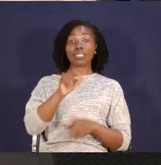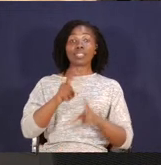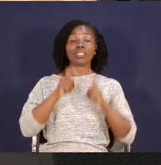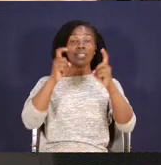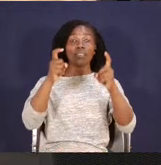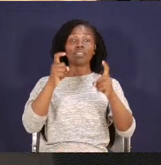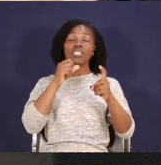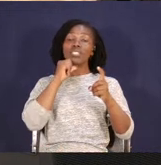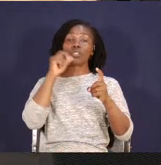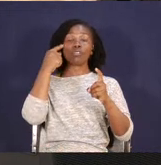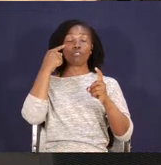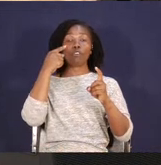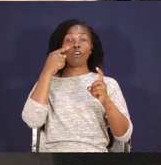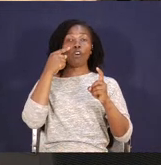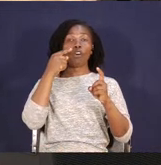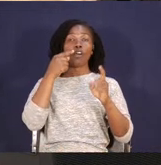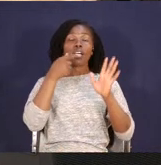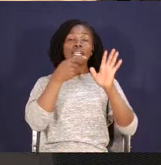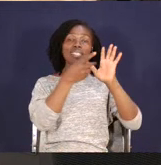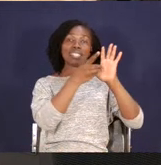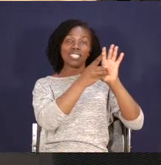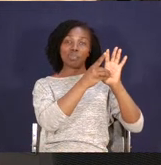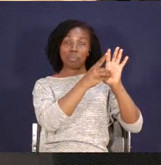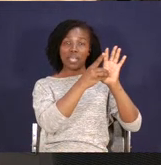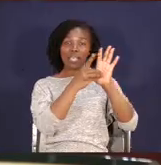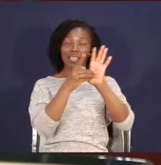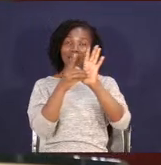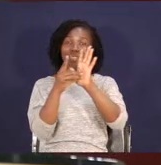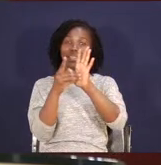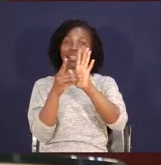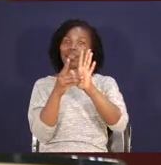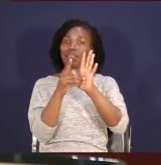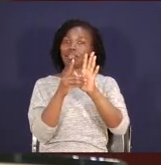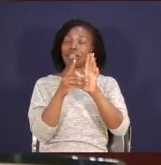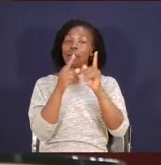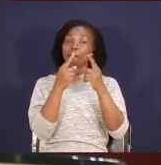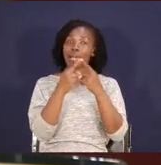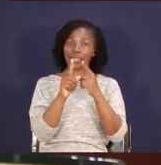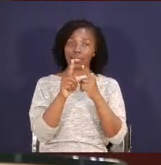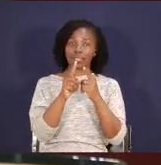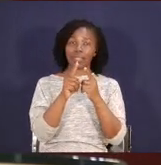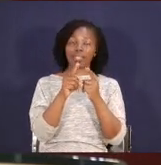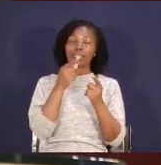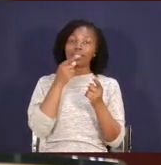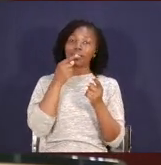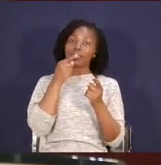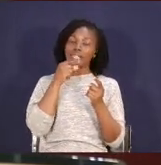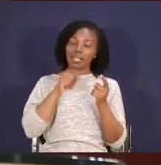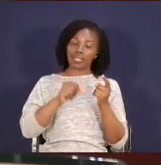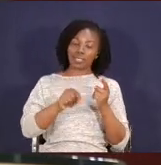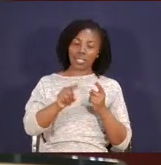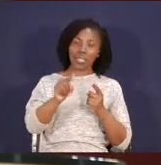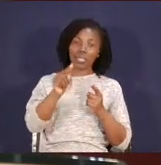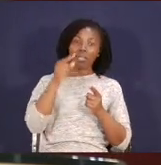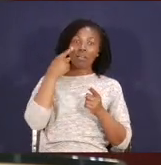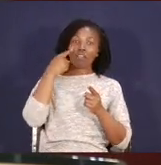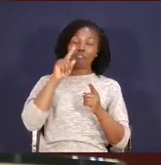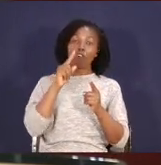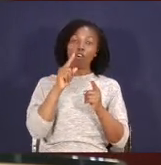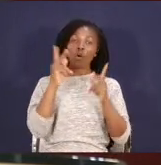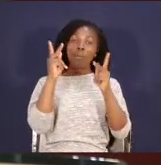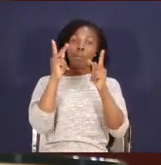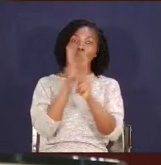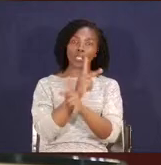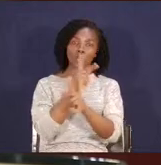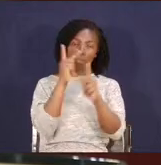not ornamental. That gift is a seed of multiplication. And therefore, God wants